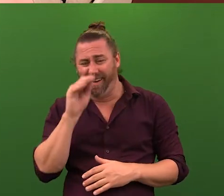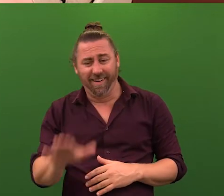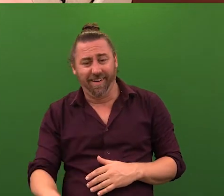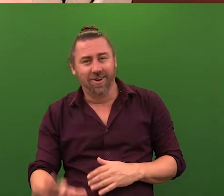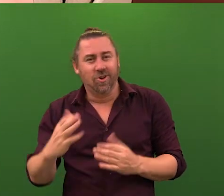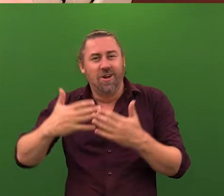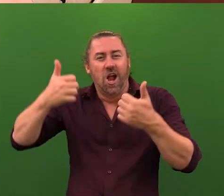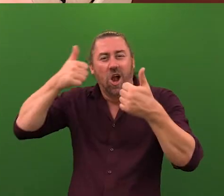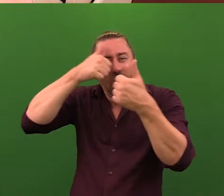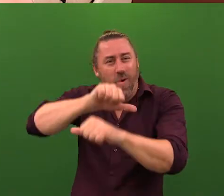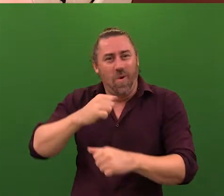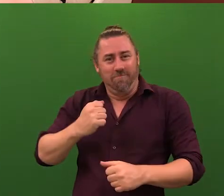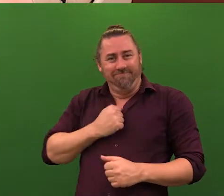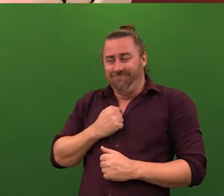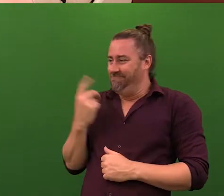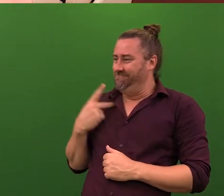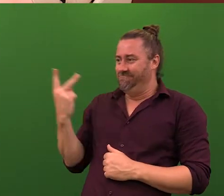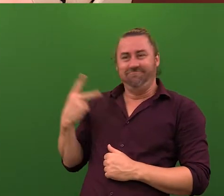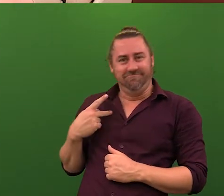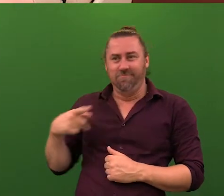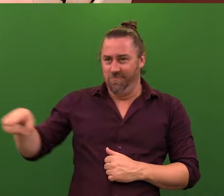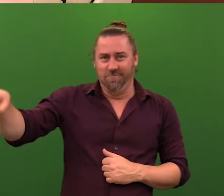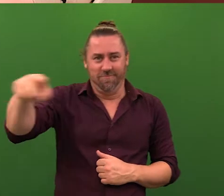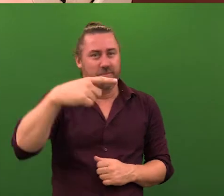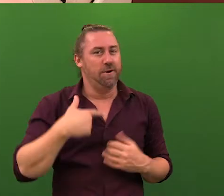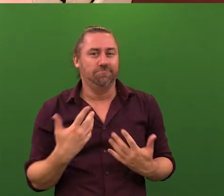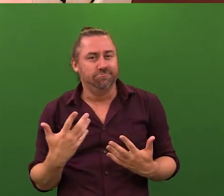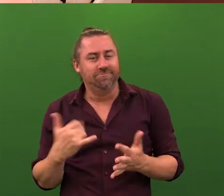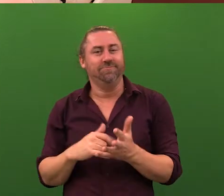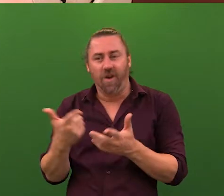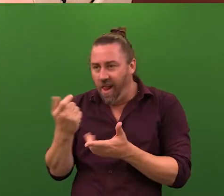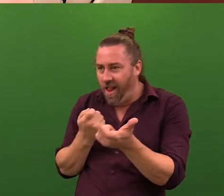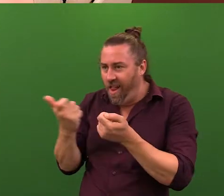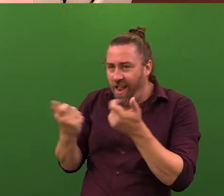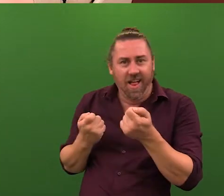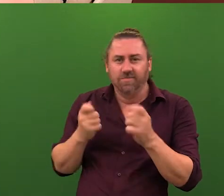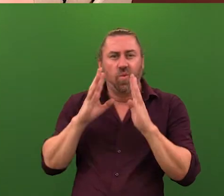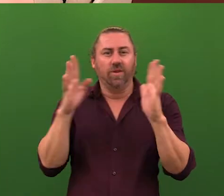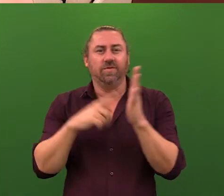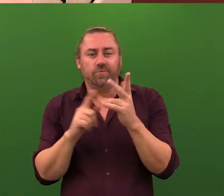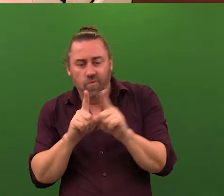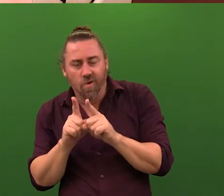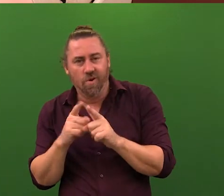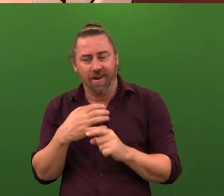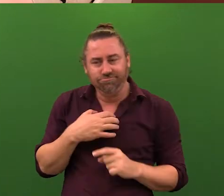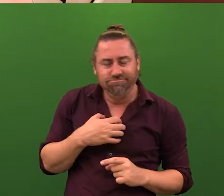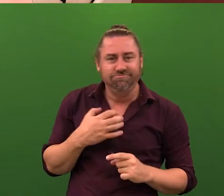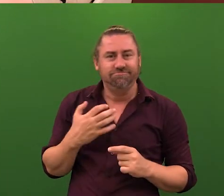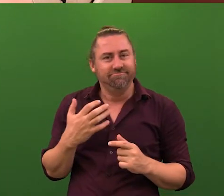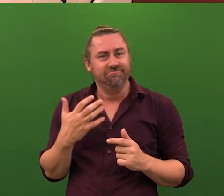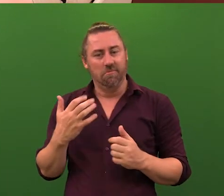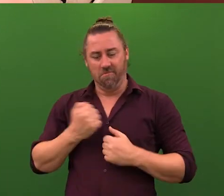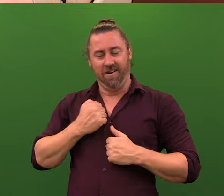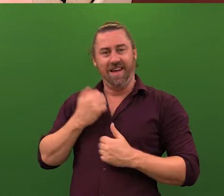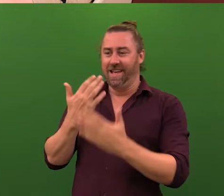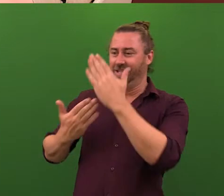younger. And then so it's been great just learning about,